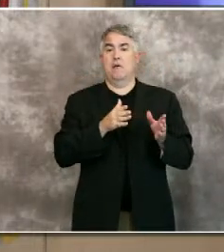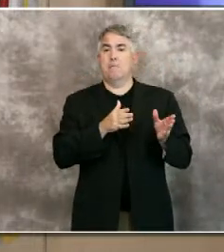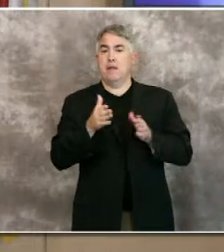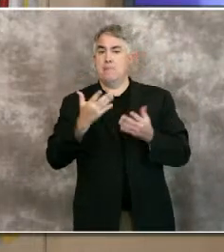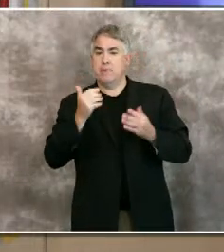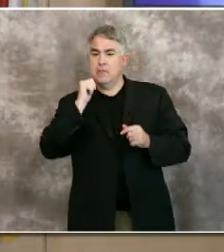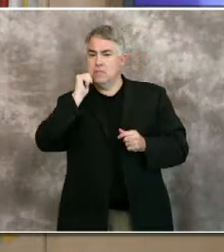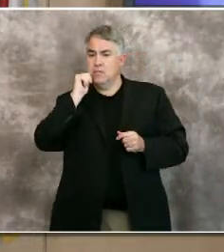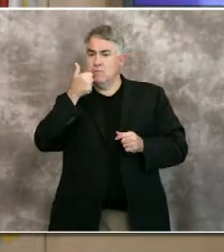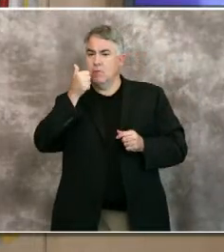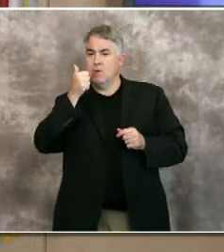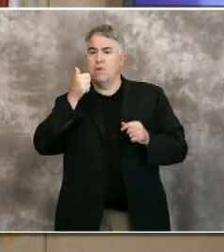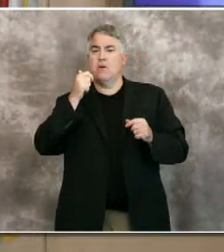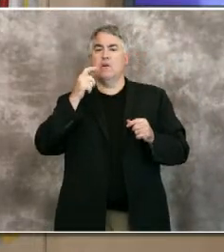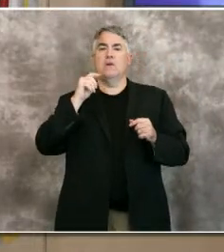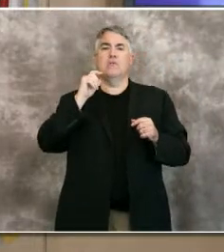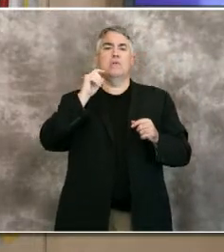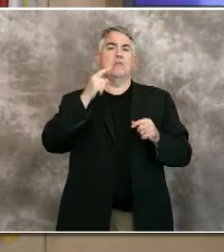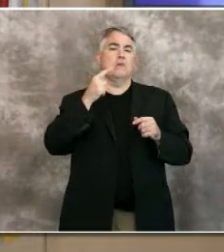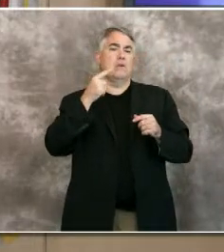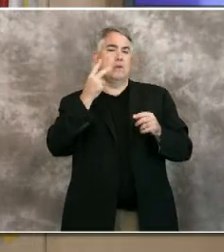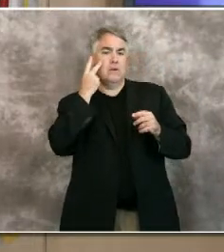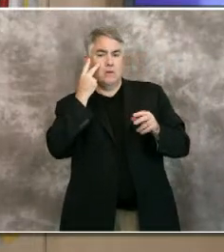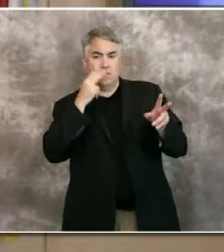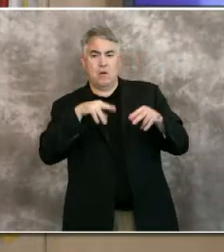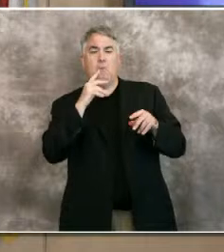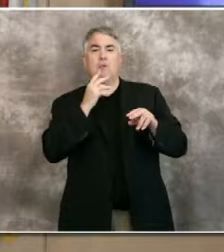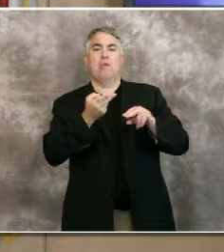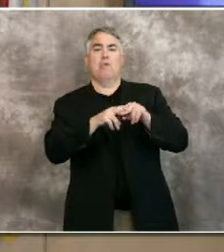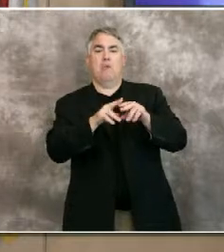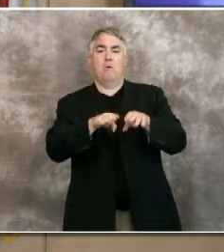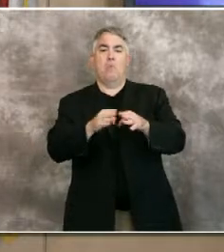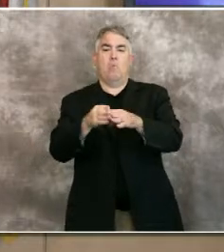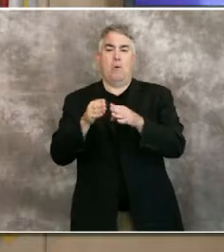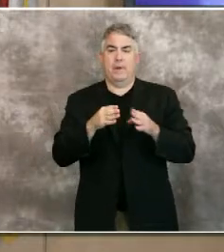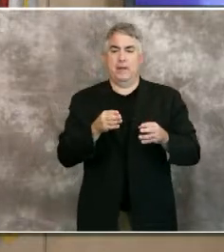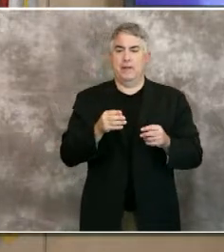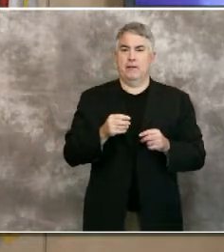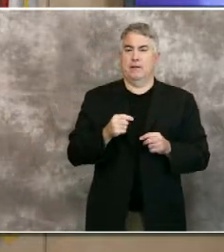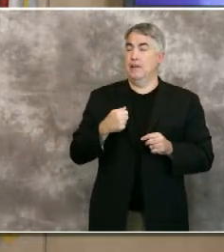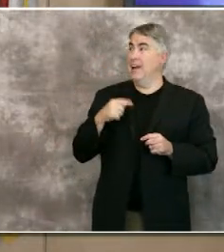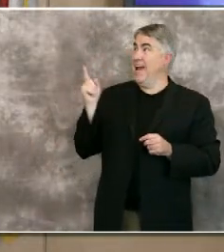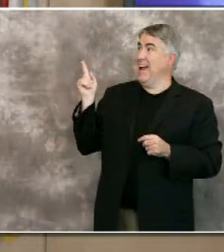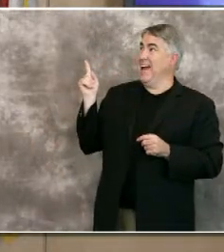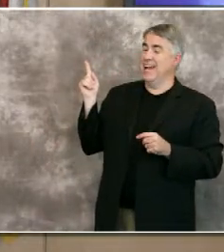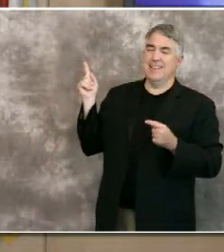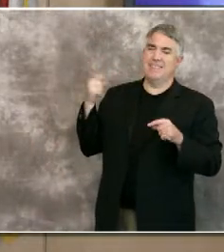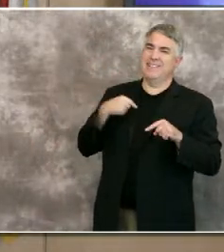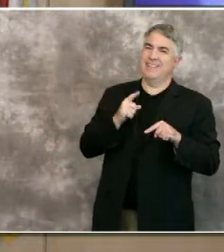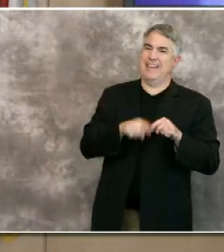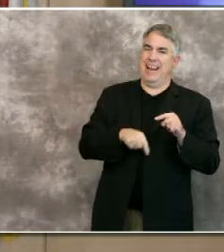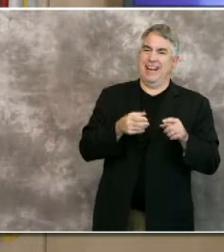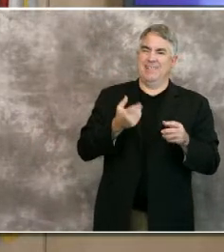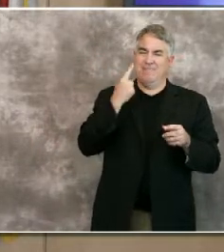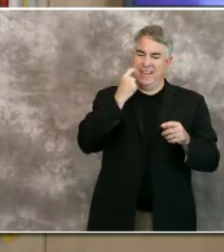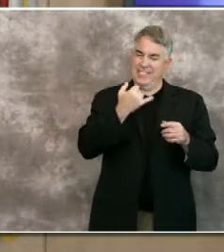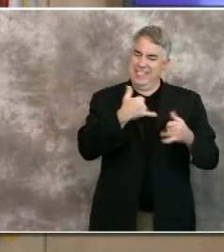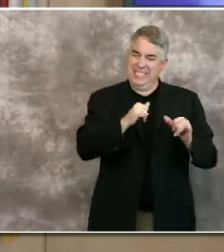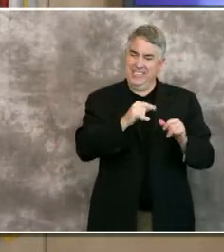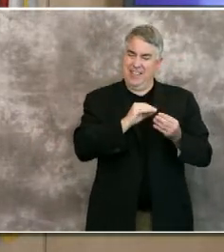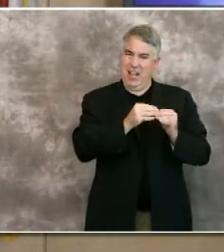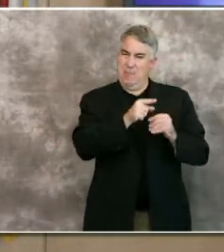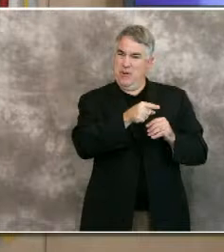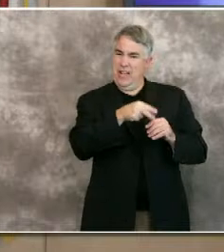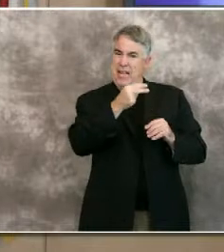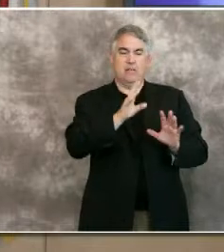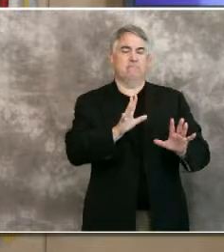guidance that comes down from the state of California for future entities to open will be paused until we have a greater sense of period of time